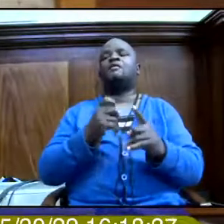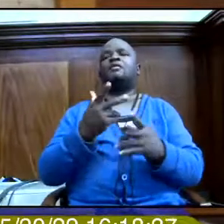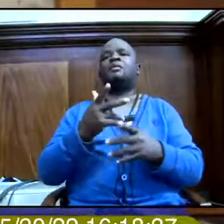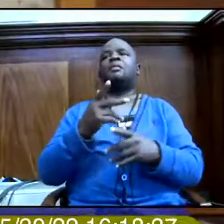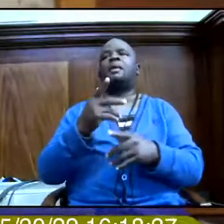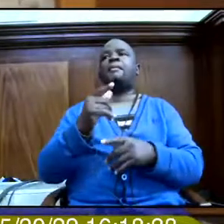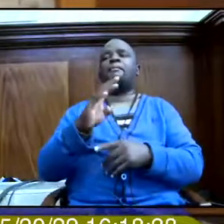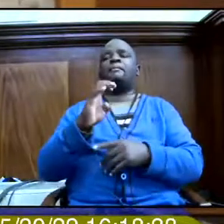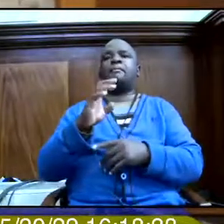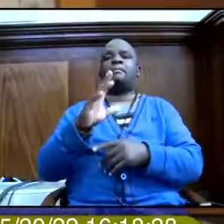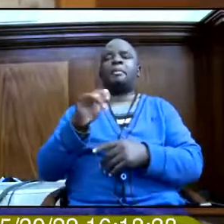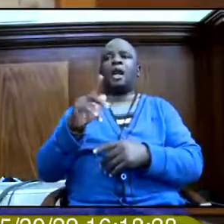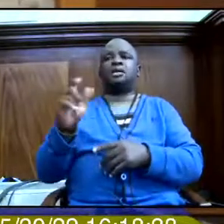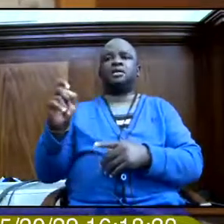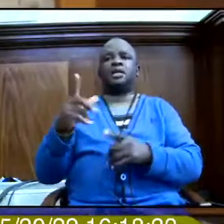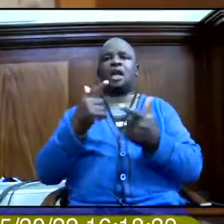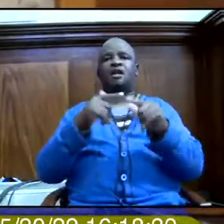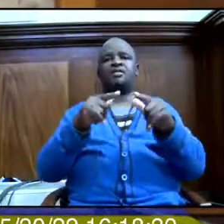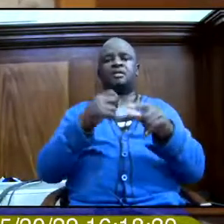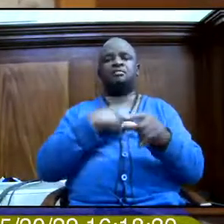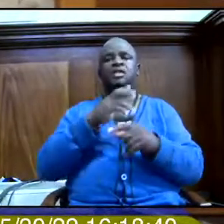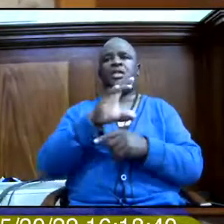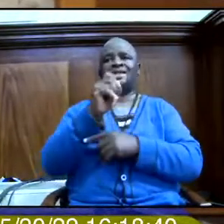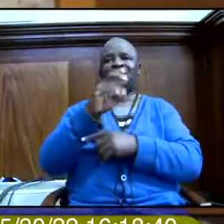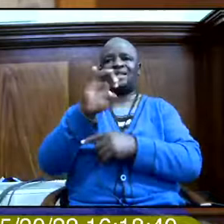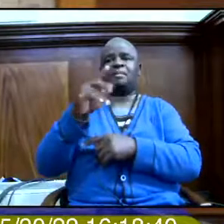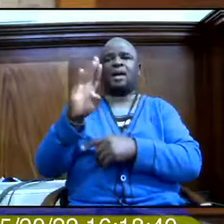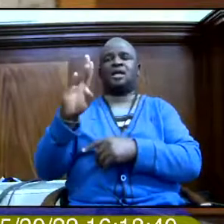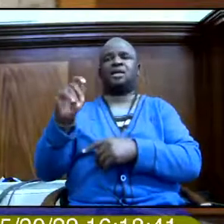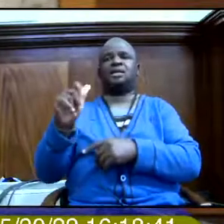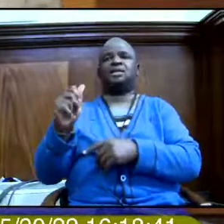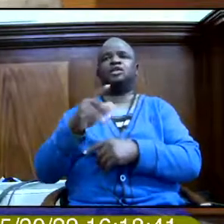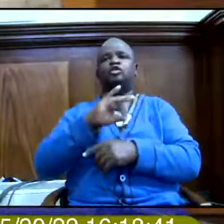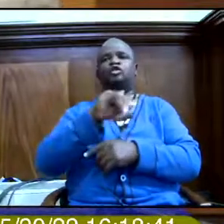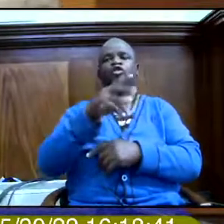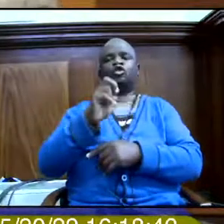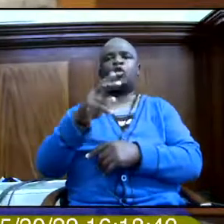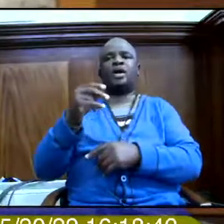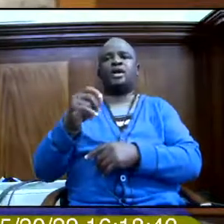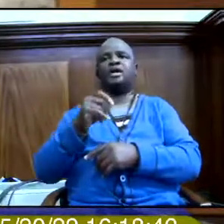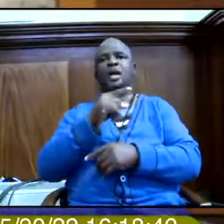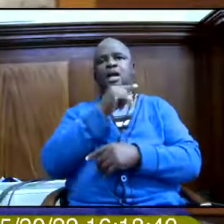level my name is sebata john i'm from nomsa